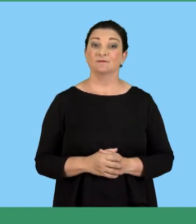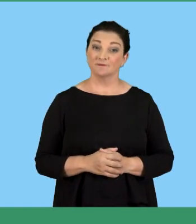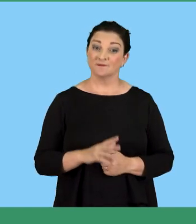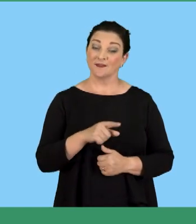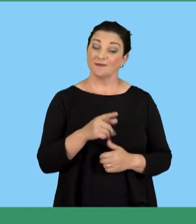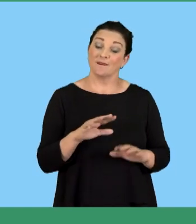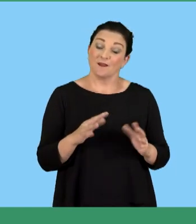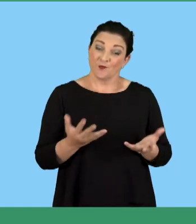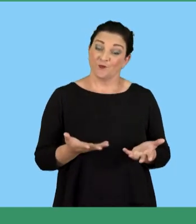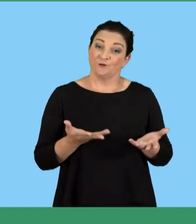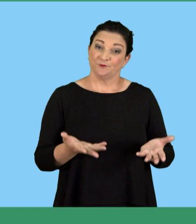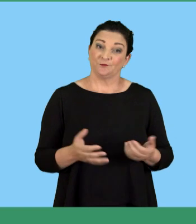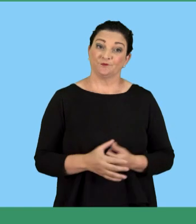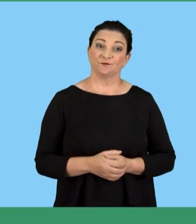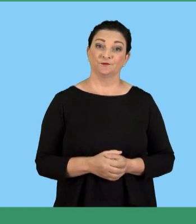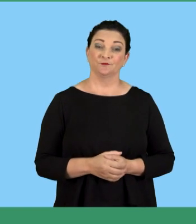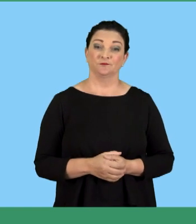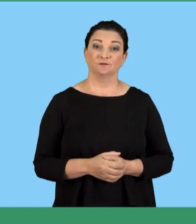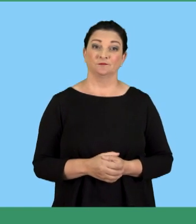So that is how